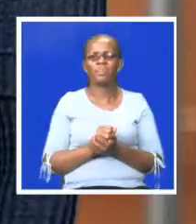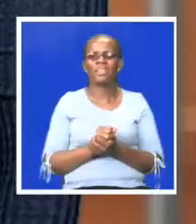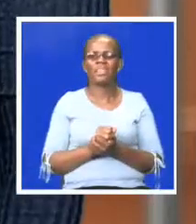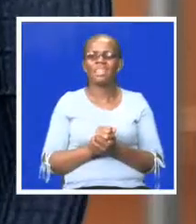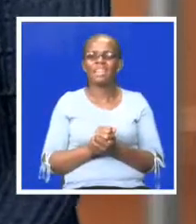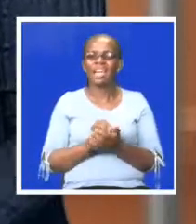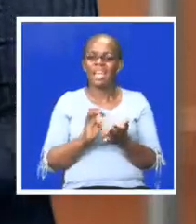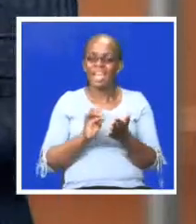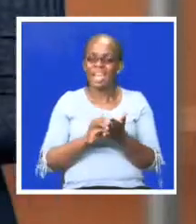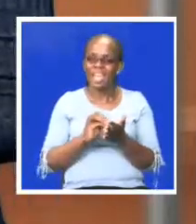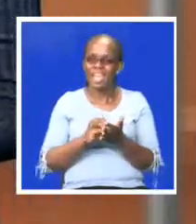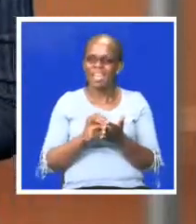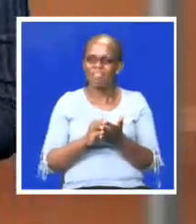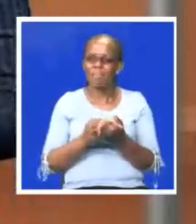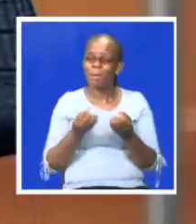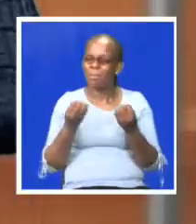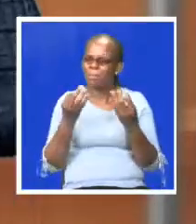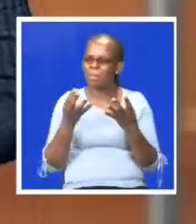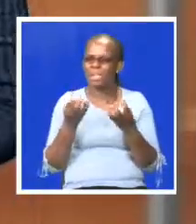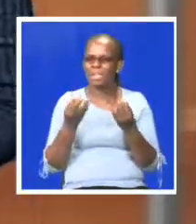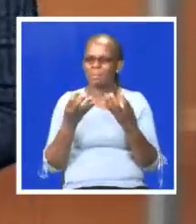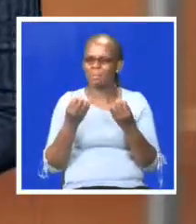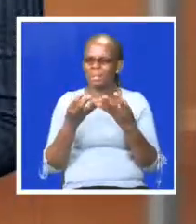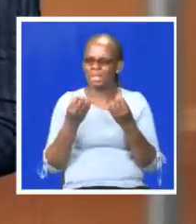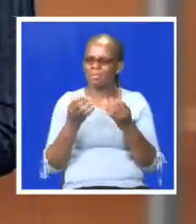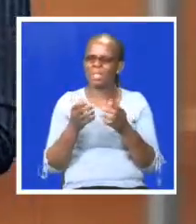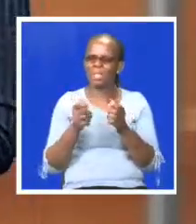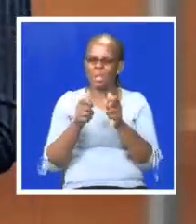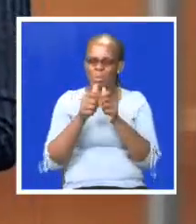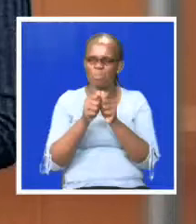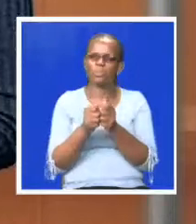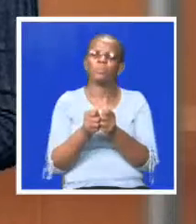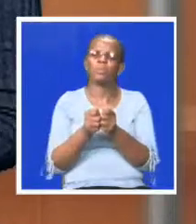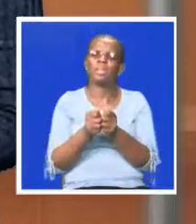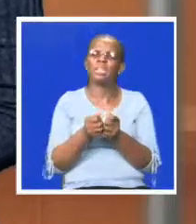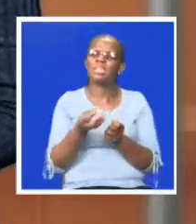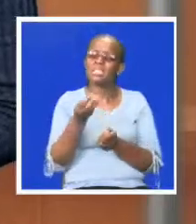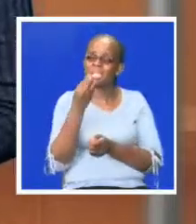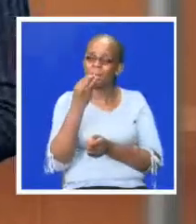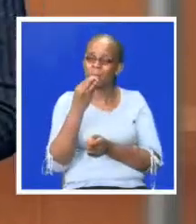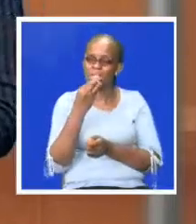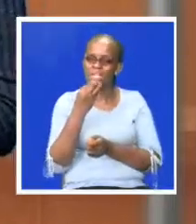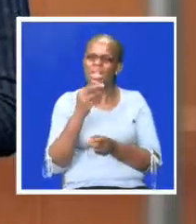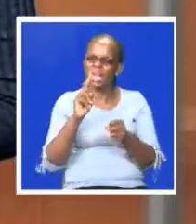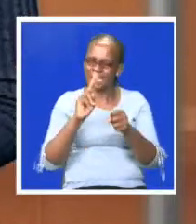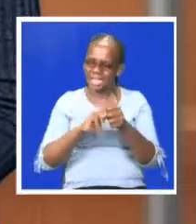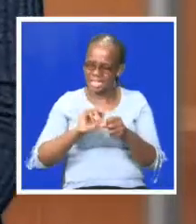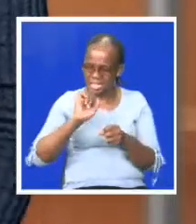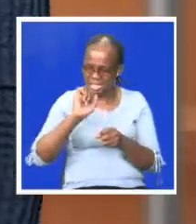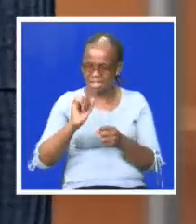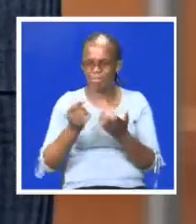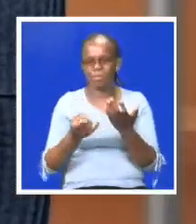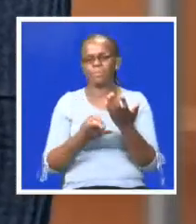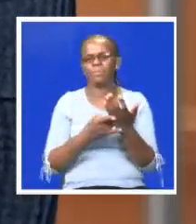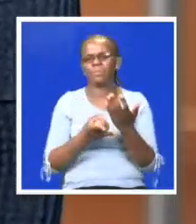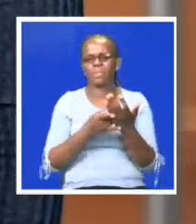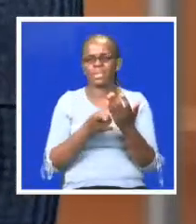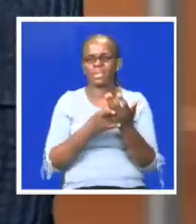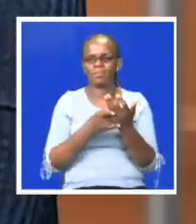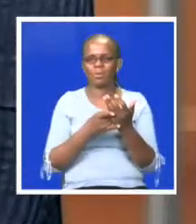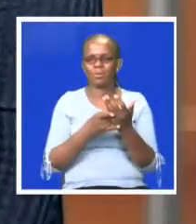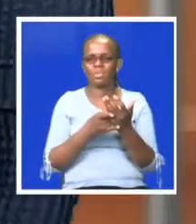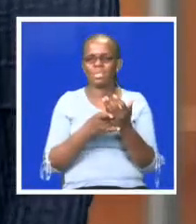have these peanuts, but there are many kinds of nuts that you can eat, and they are also part of the bodybuilding